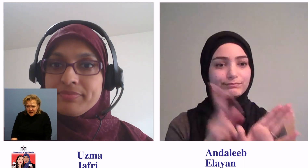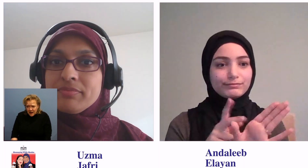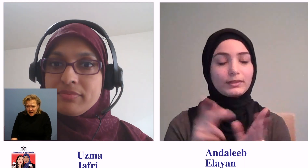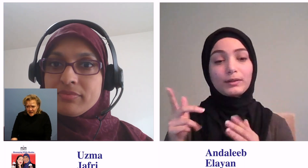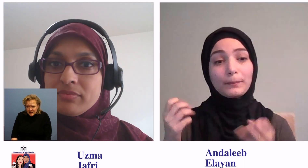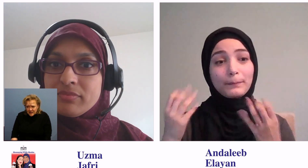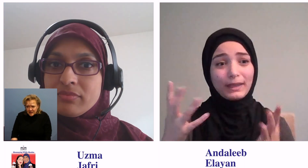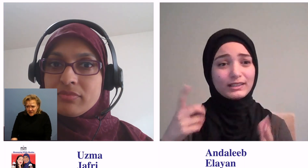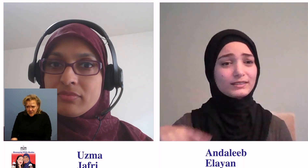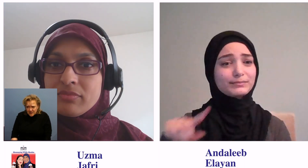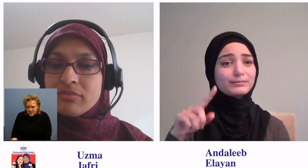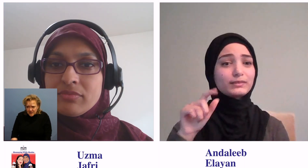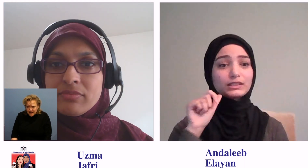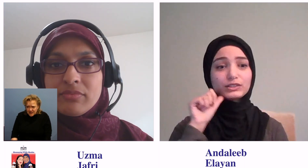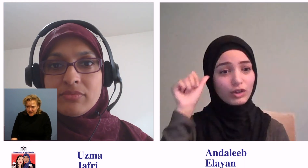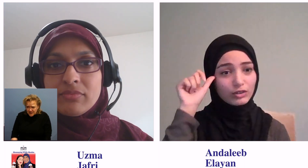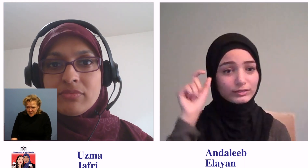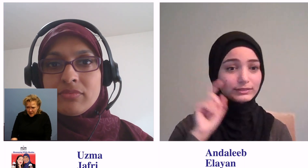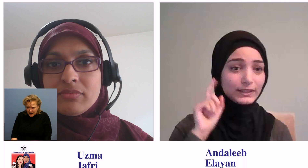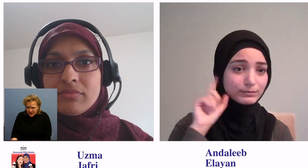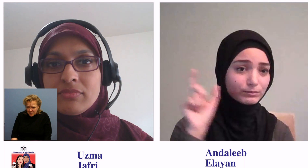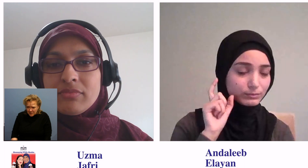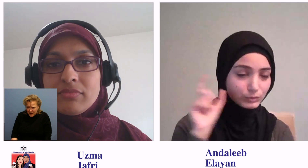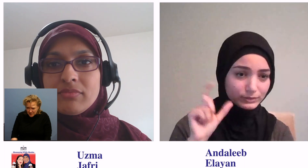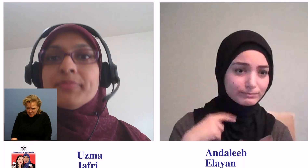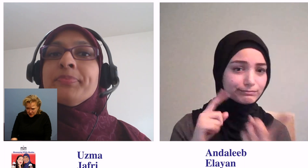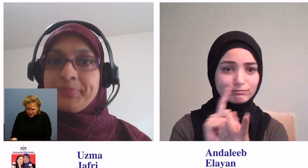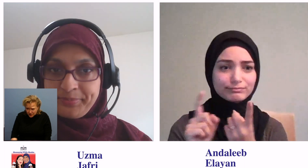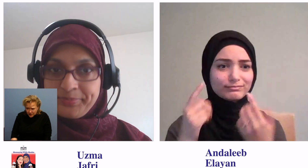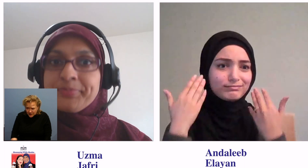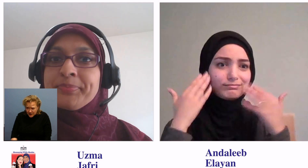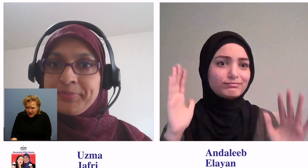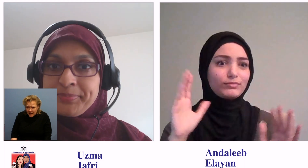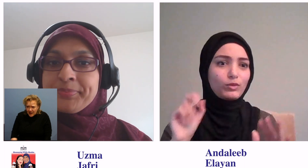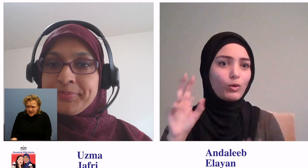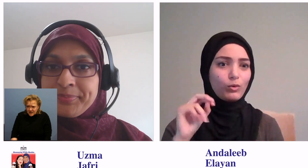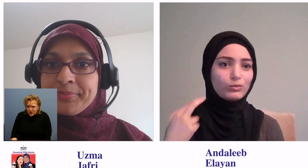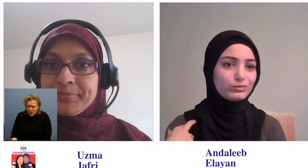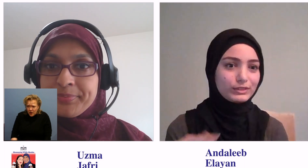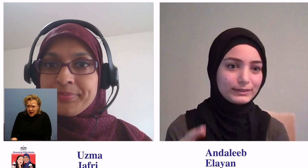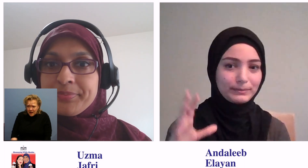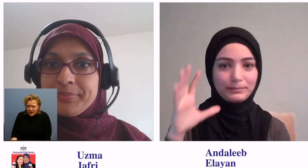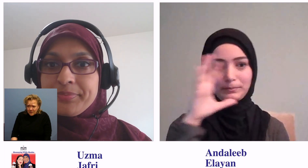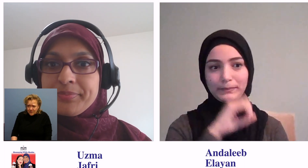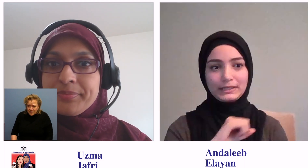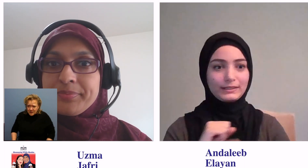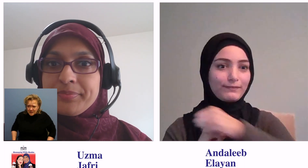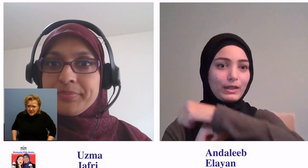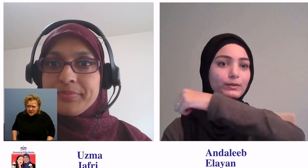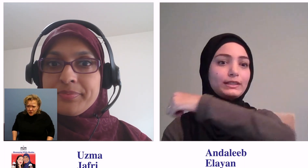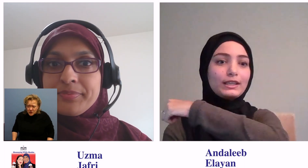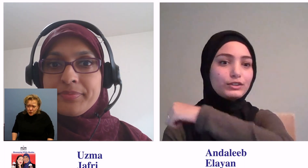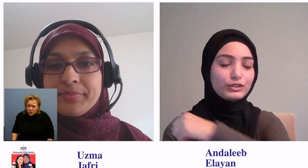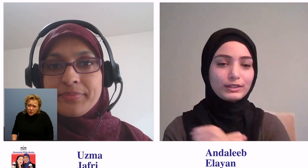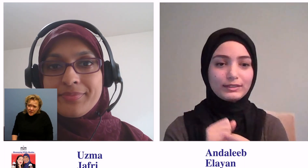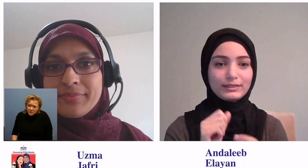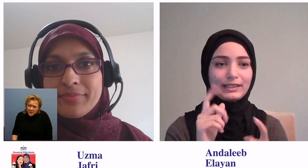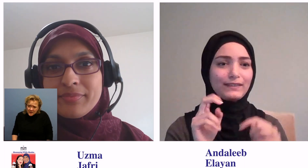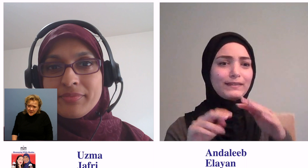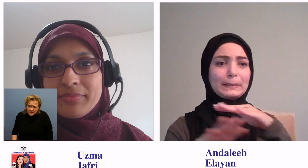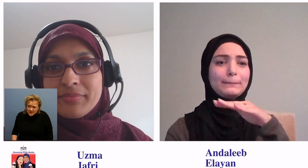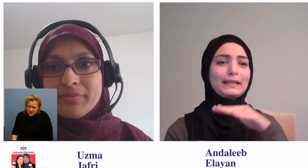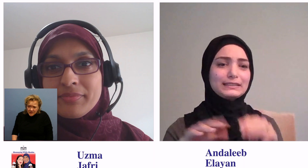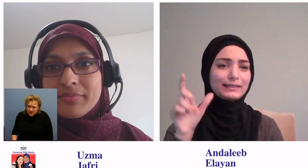And honestly, deaf Muslims need to participate and be able to learn. And so I have the situation where